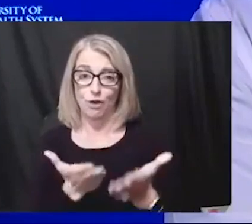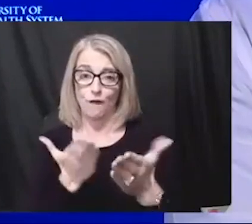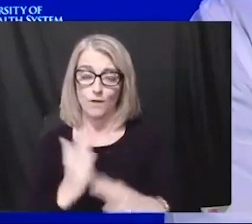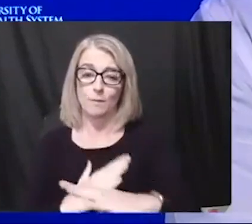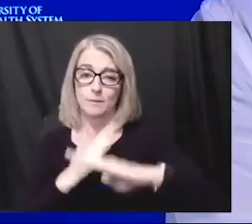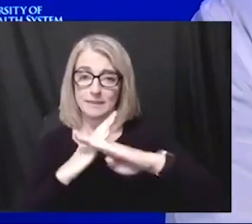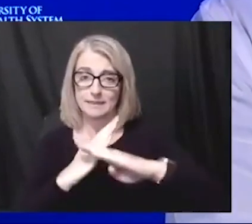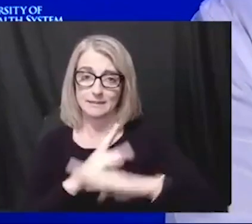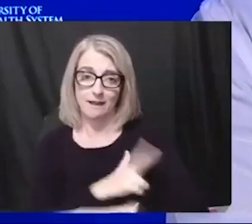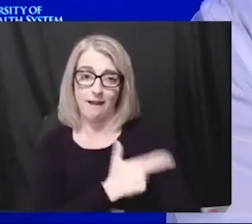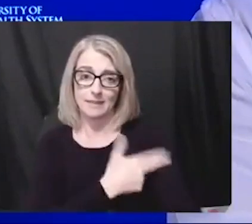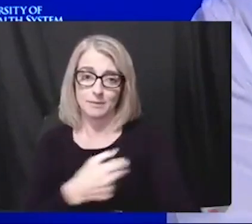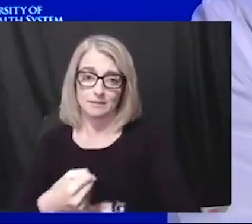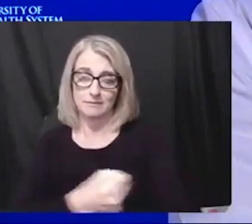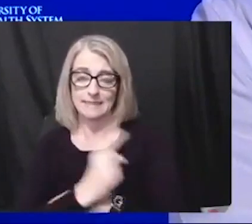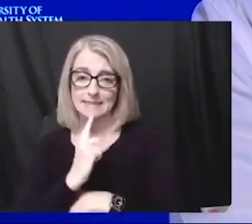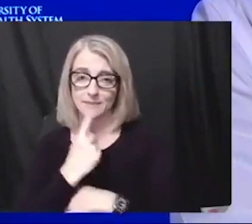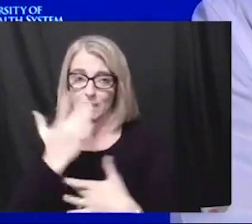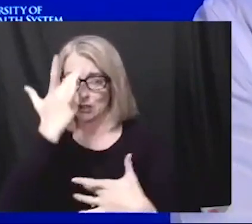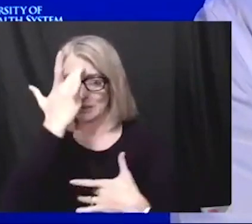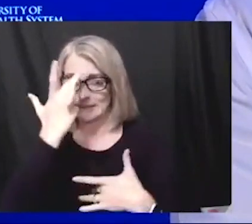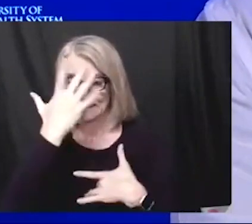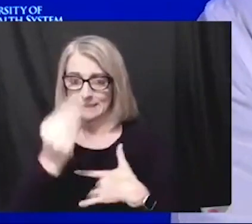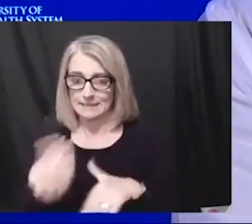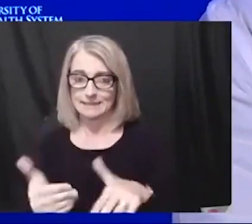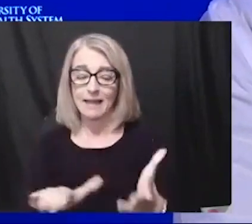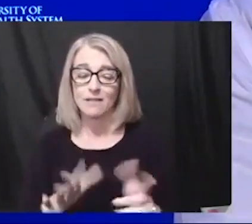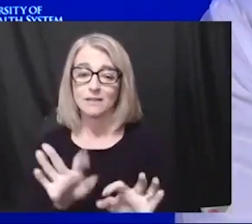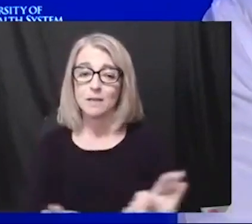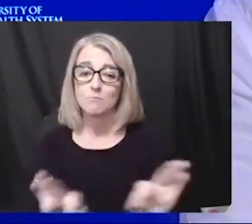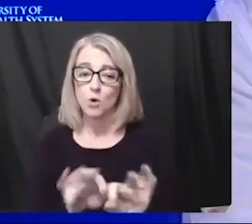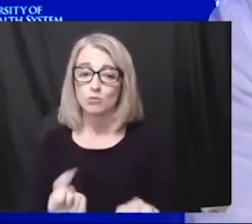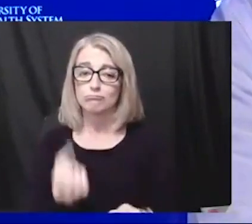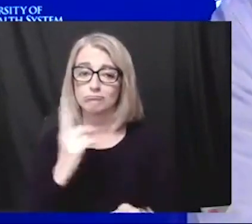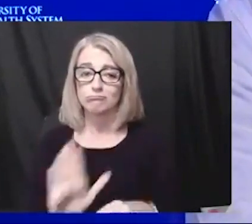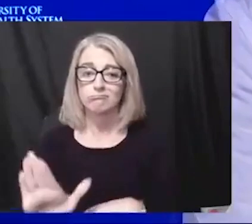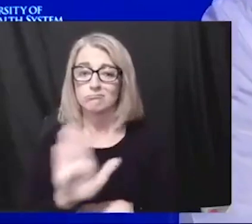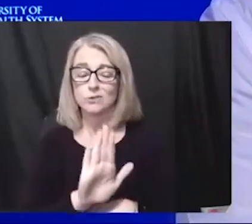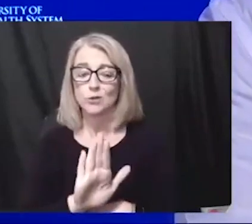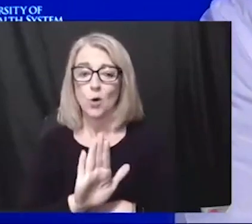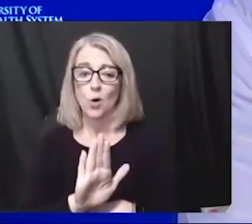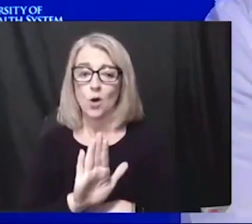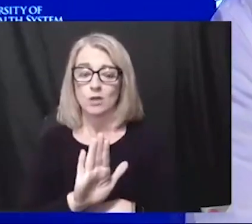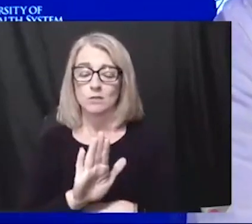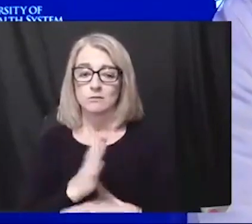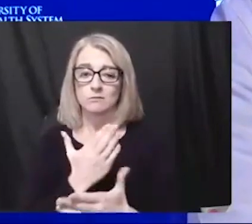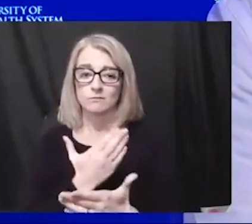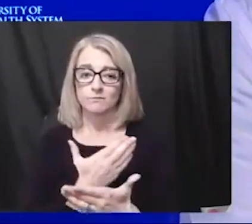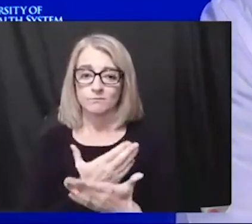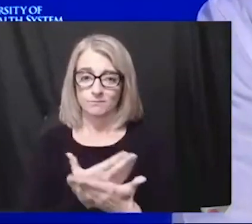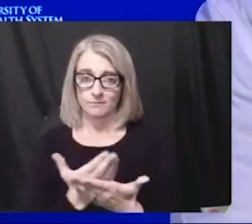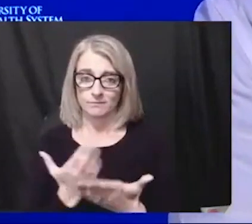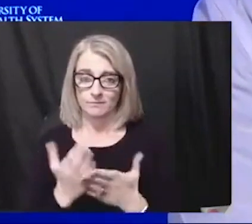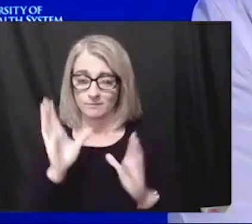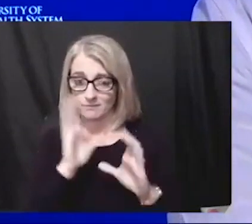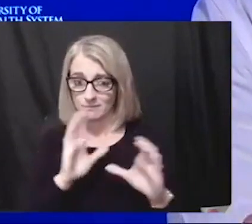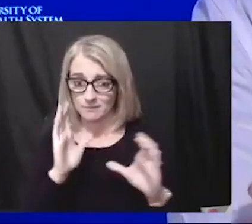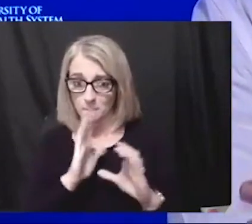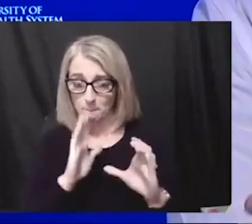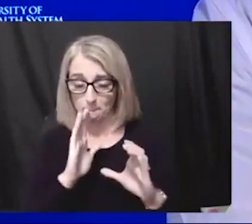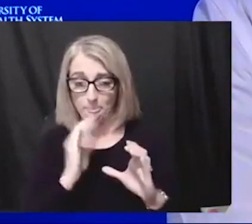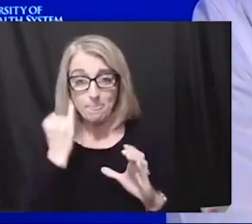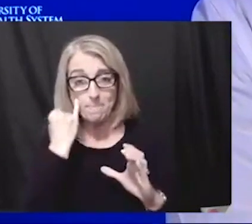and your belly button showed, you couldn't wear that. You had to have something else to wear. So she came down one morning, and she's a feisty kid. I love you, Ilea. I